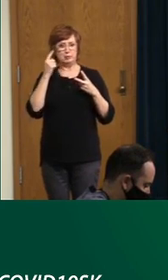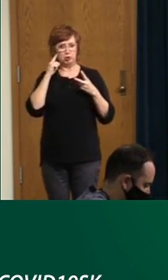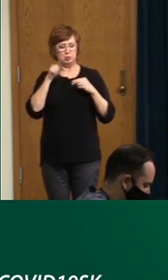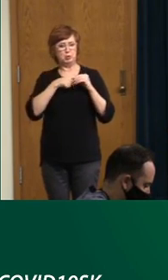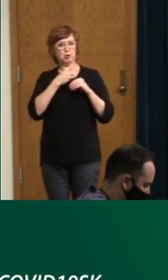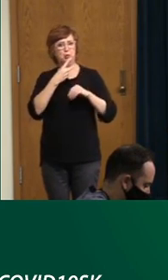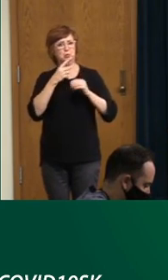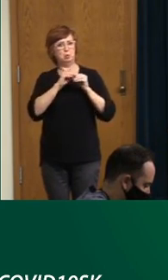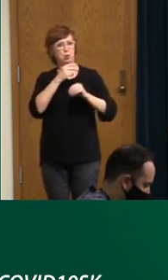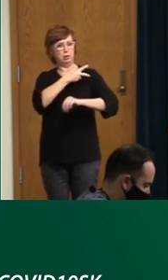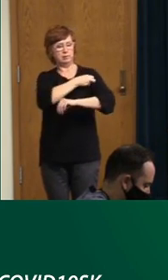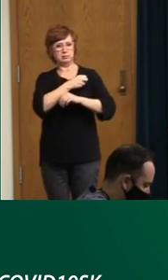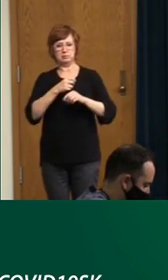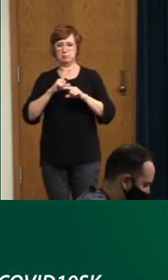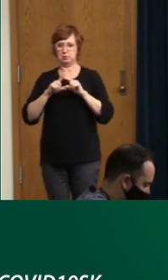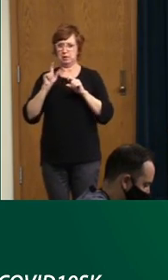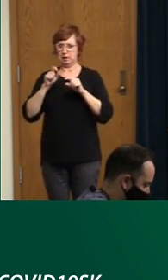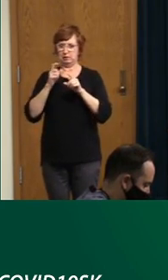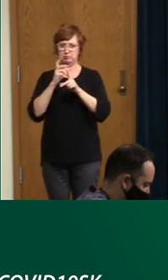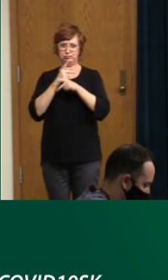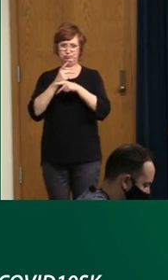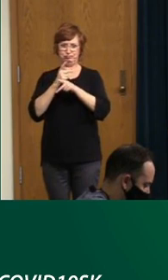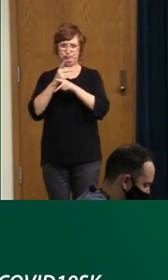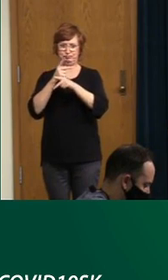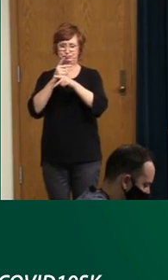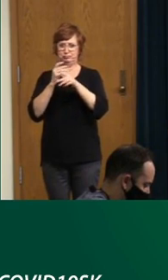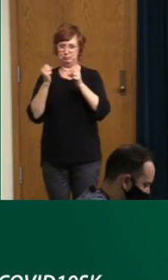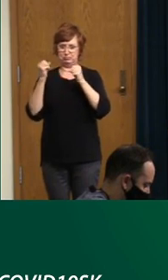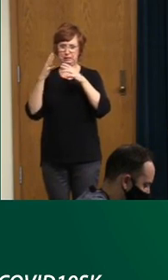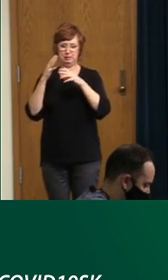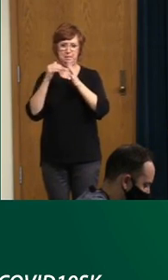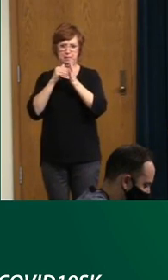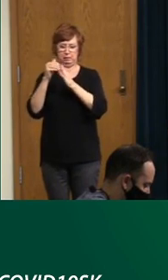millions of doses that Canada needs is going to take some time.